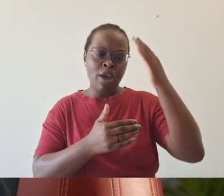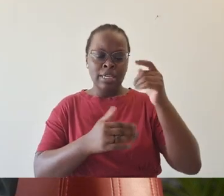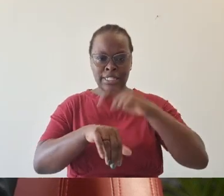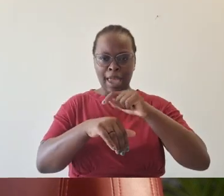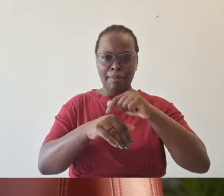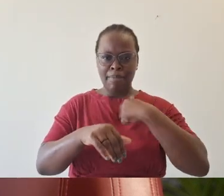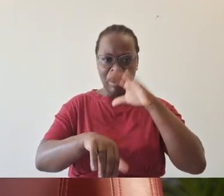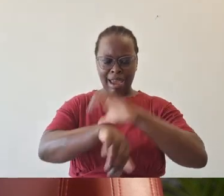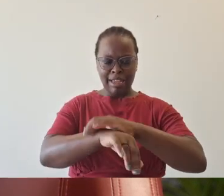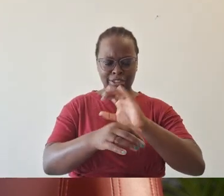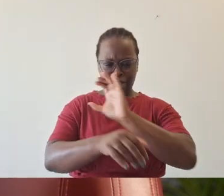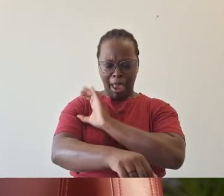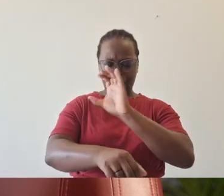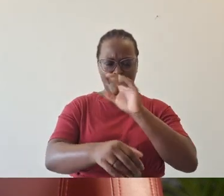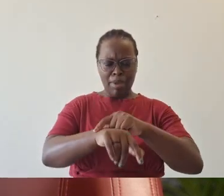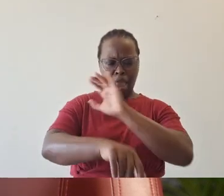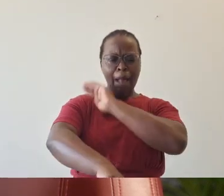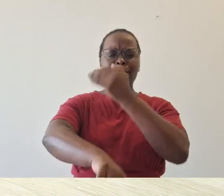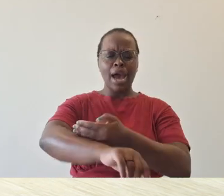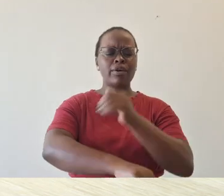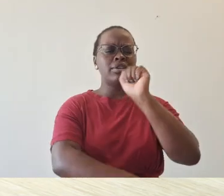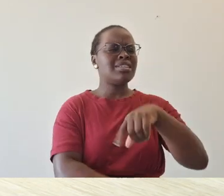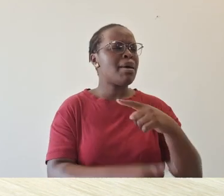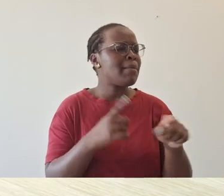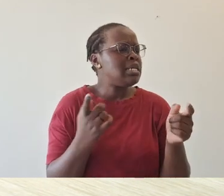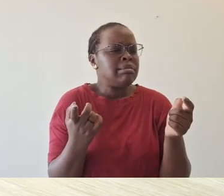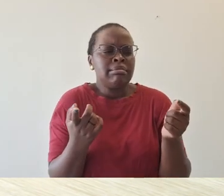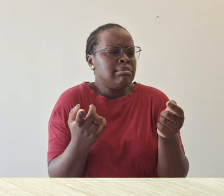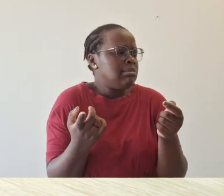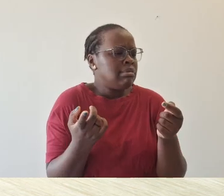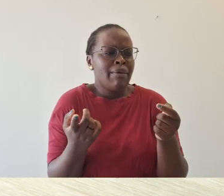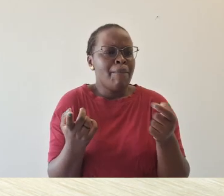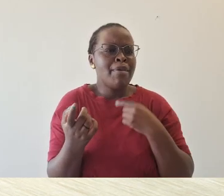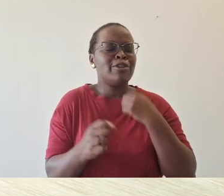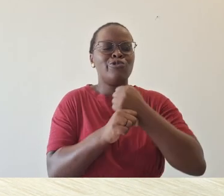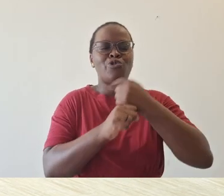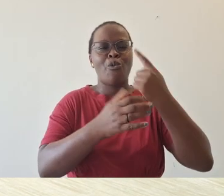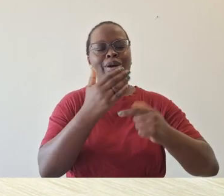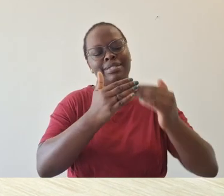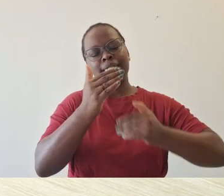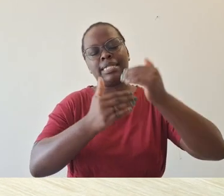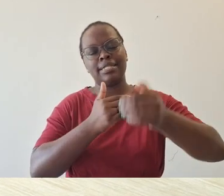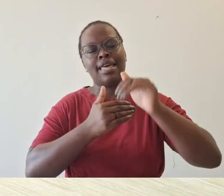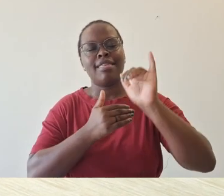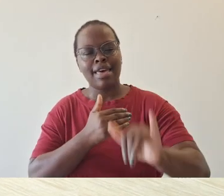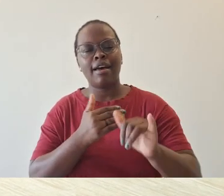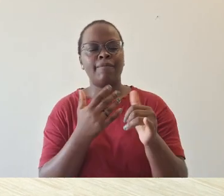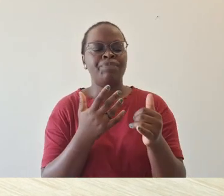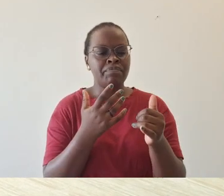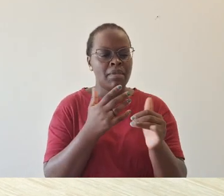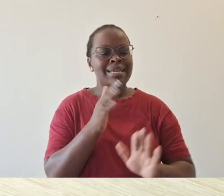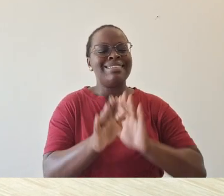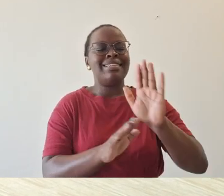parents receive? So it's that misinterpretation of what meaningful engagement is, and that